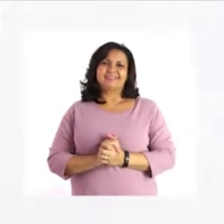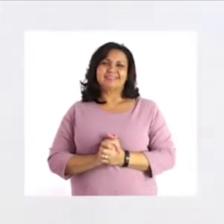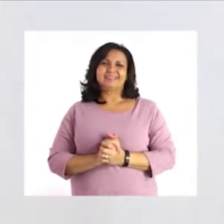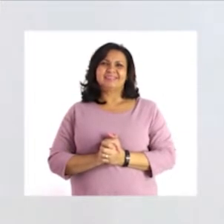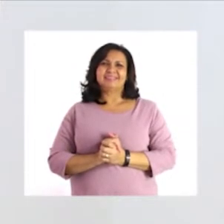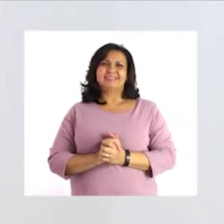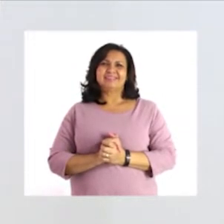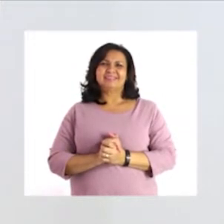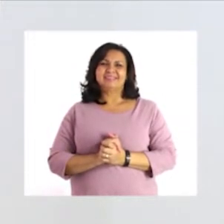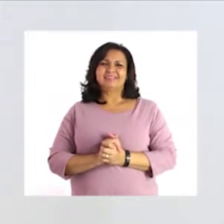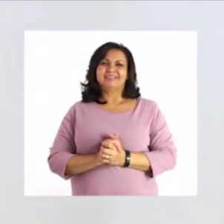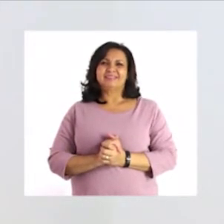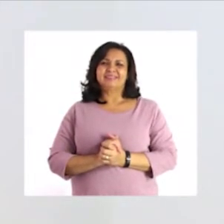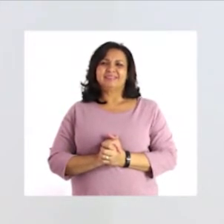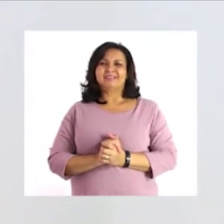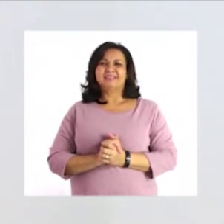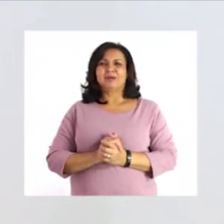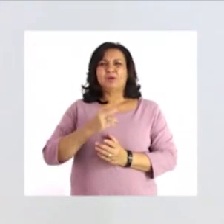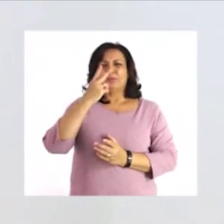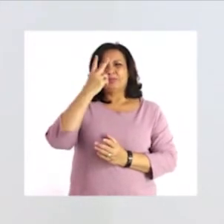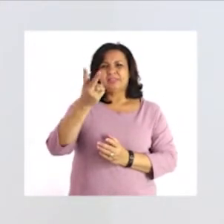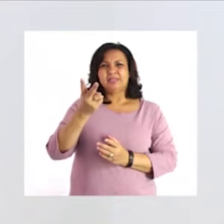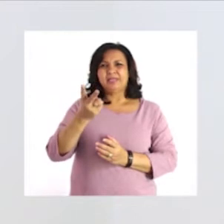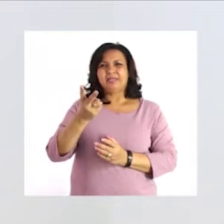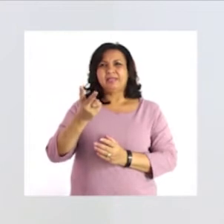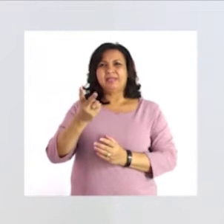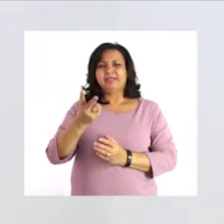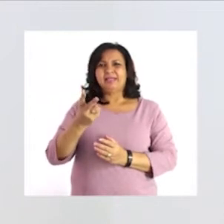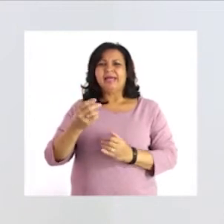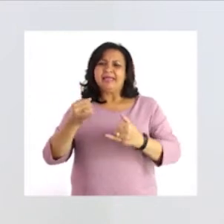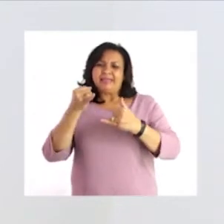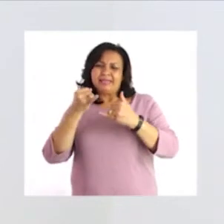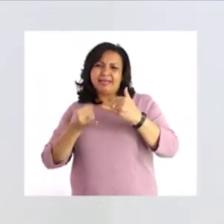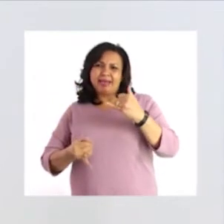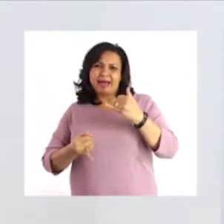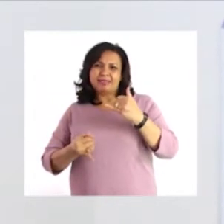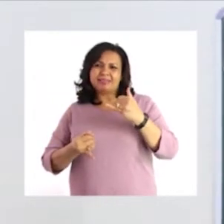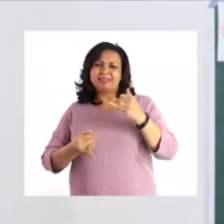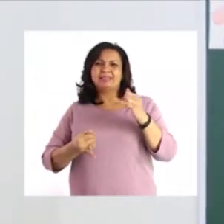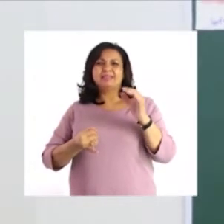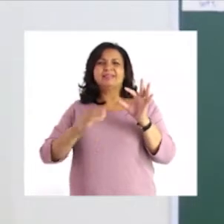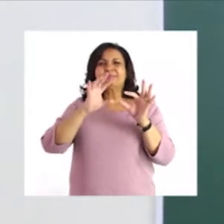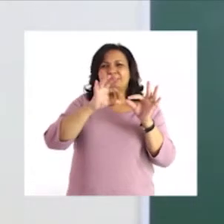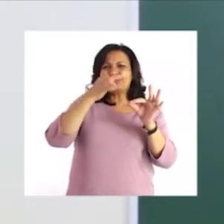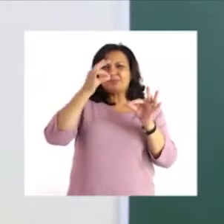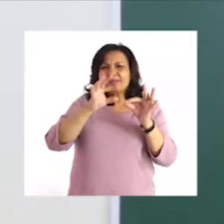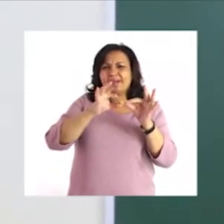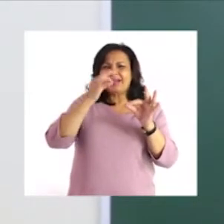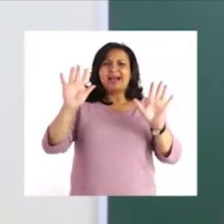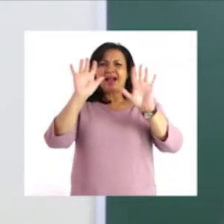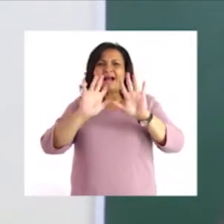When we look at page 6, let's color the last bunch of grapes purple. Let's color